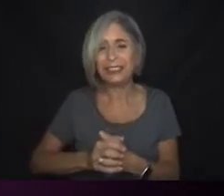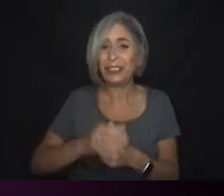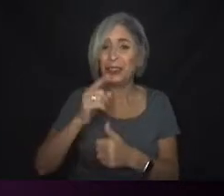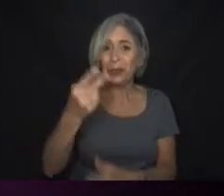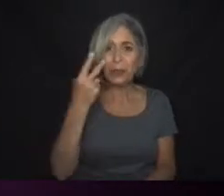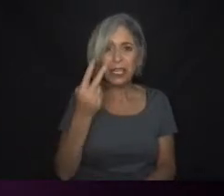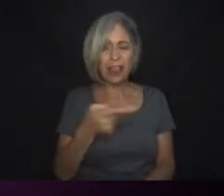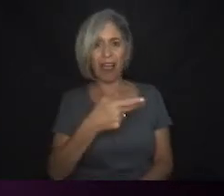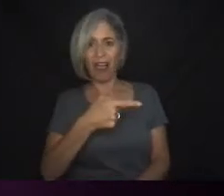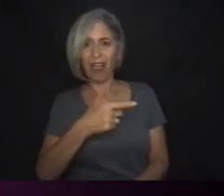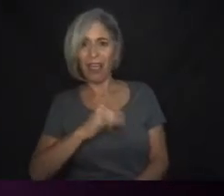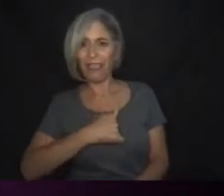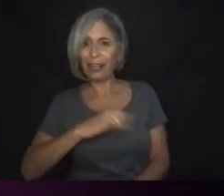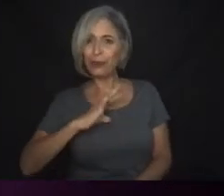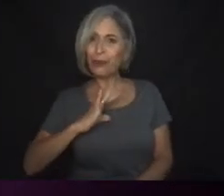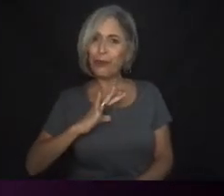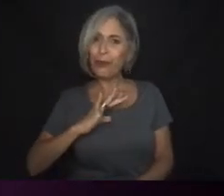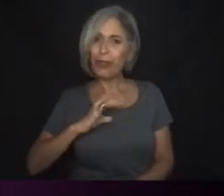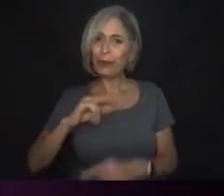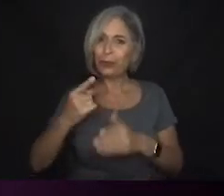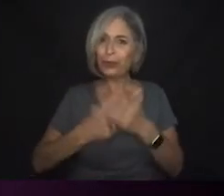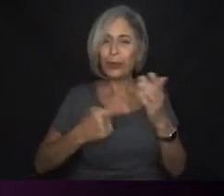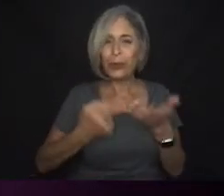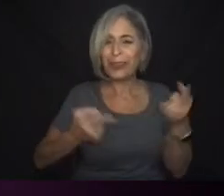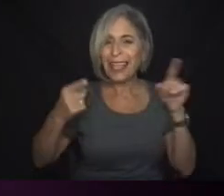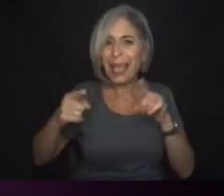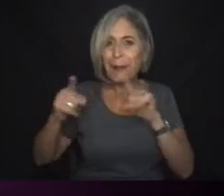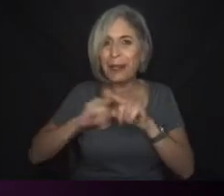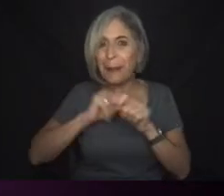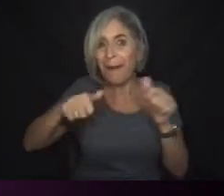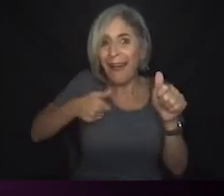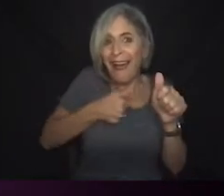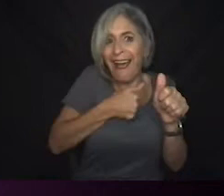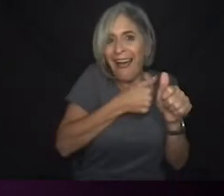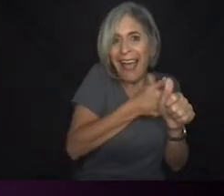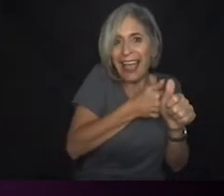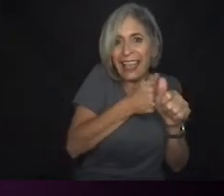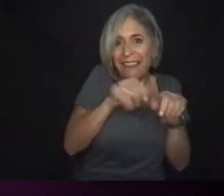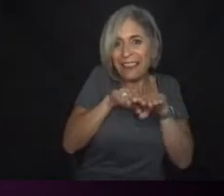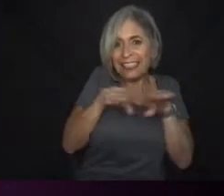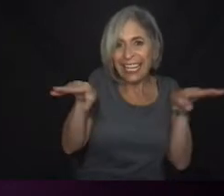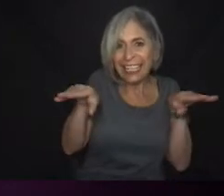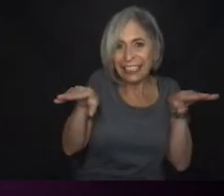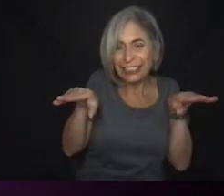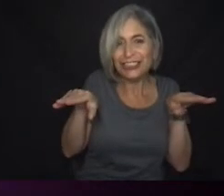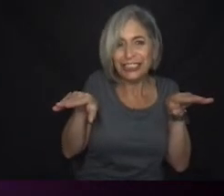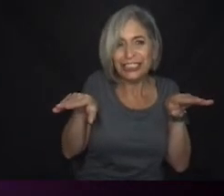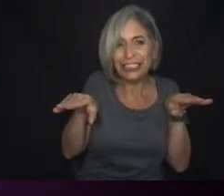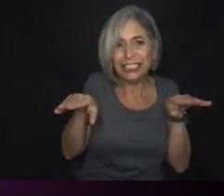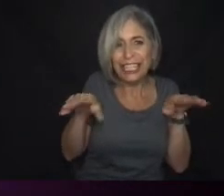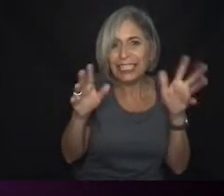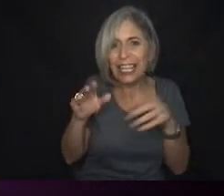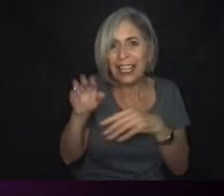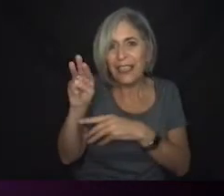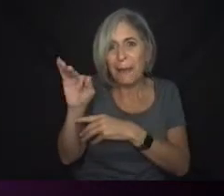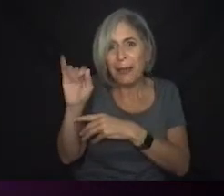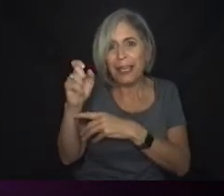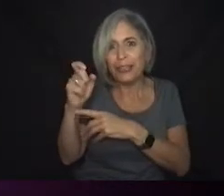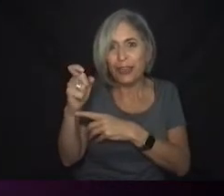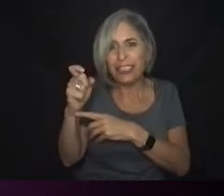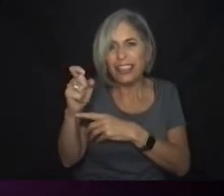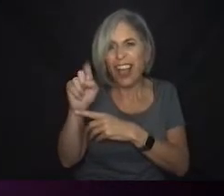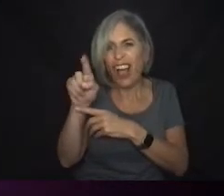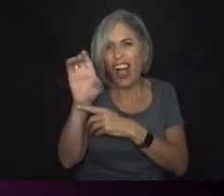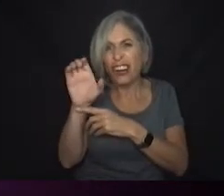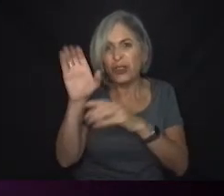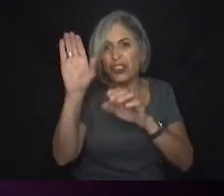this and you're like, okay, that's cool. Let me show you something. This is what's happening behind the stage. There's like, it's like the Matrix back there. There's like